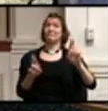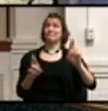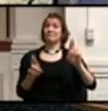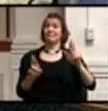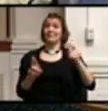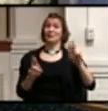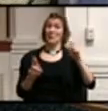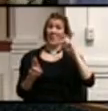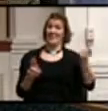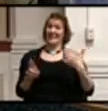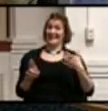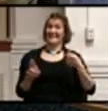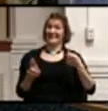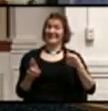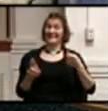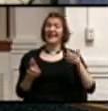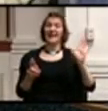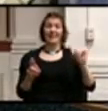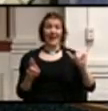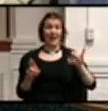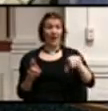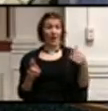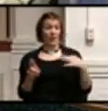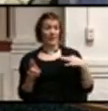Gene Wren should